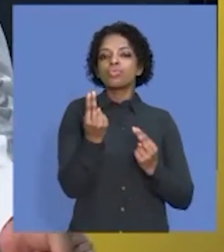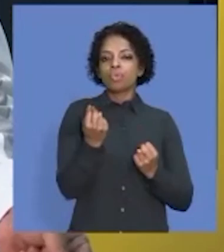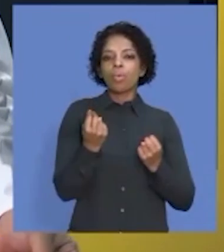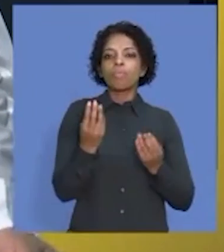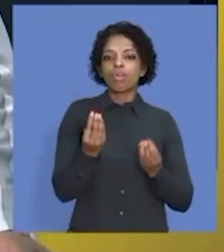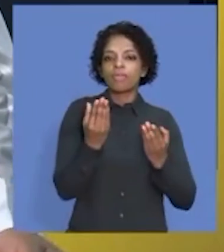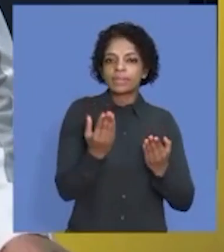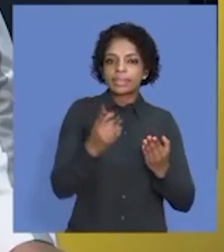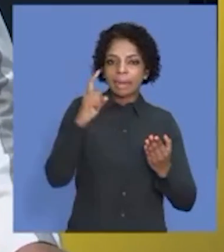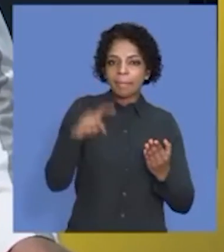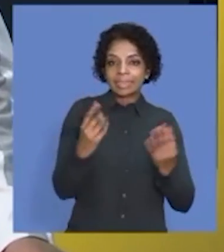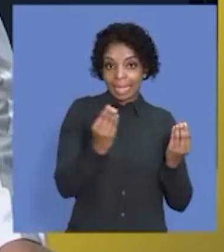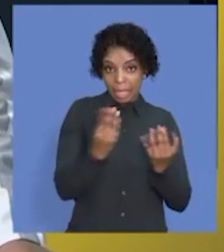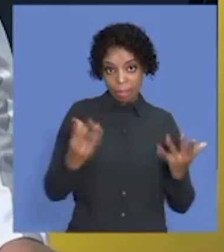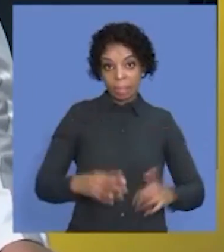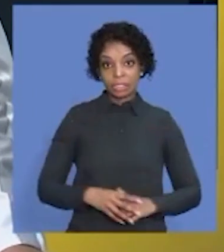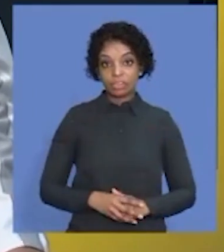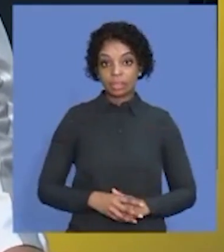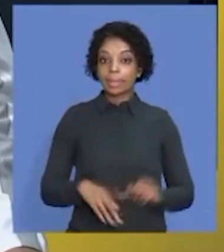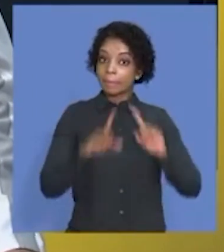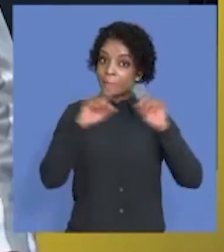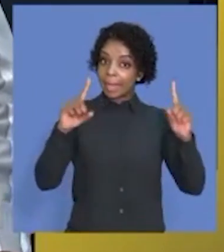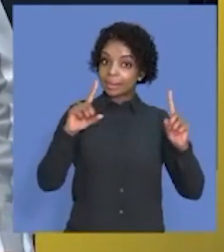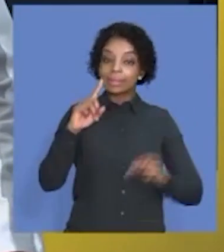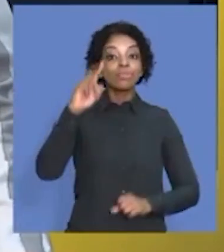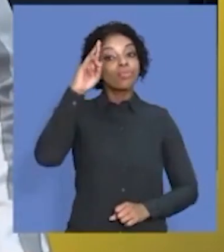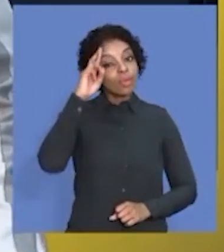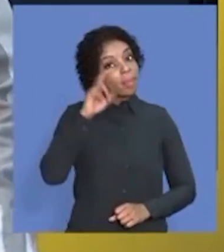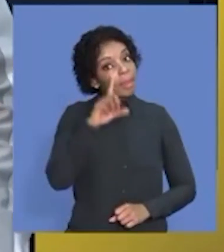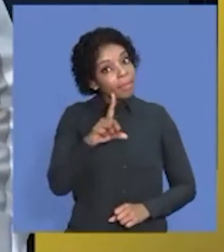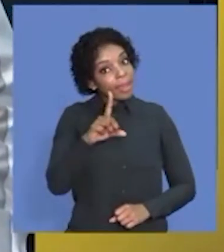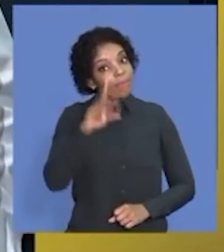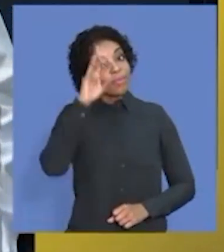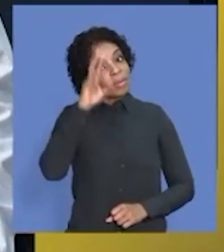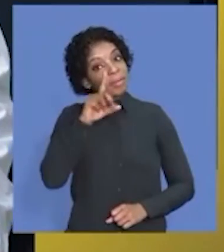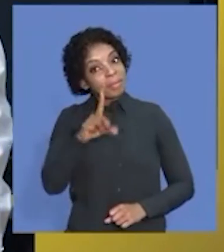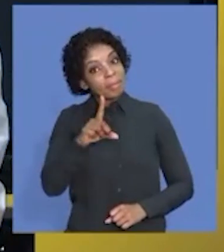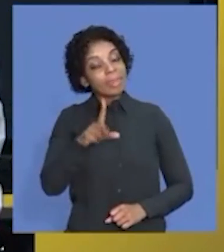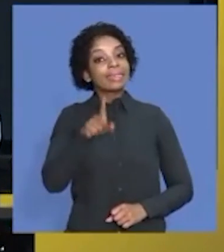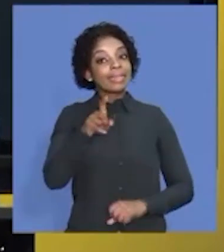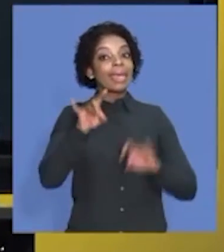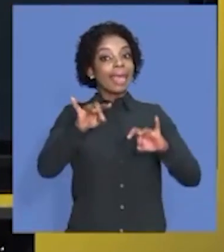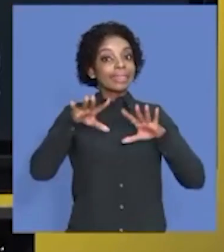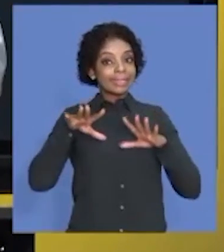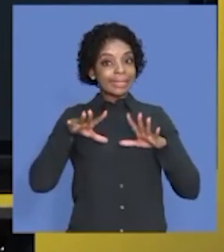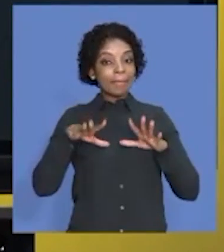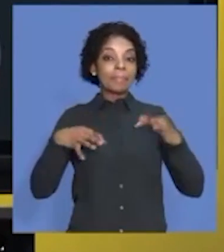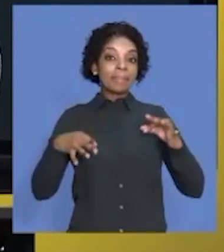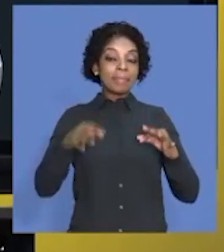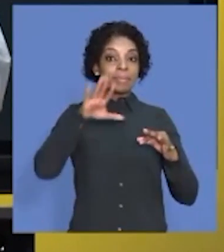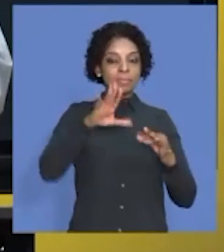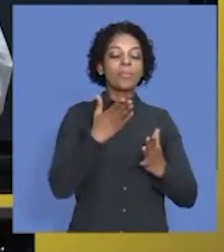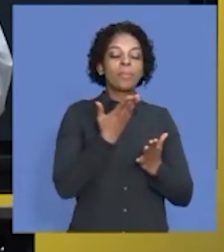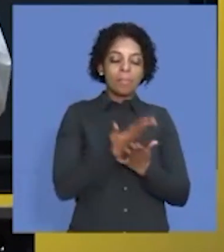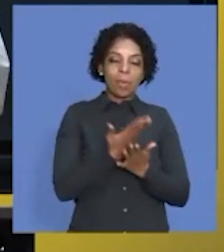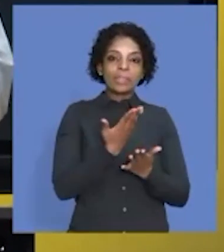be. But remember that it always doesn't appear like that in your exam paper. There could be a